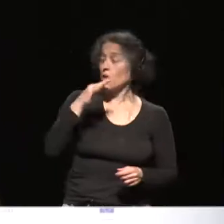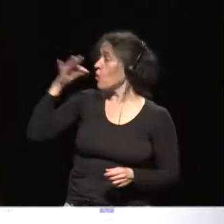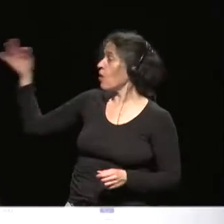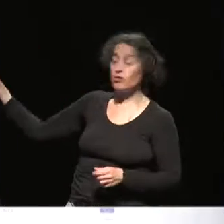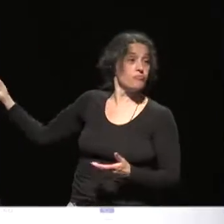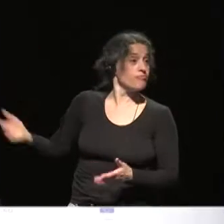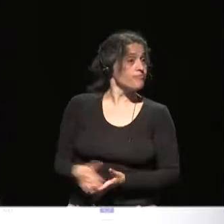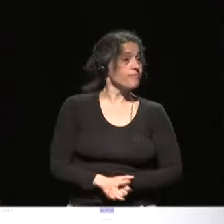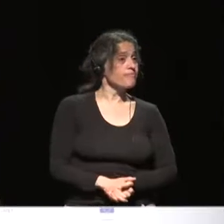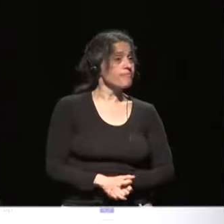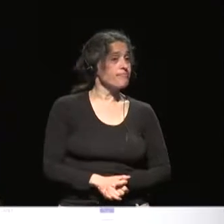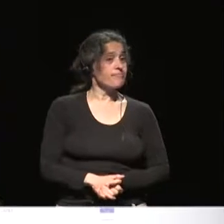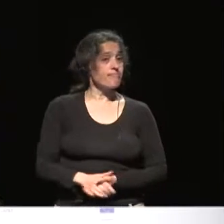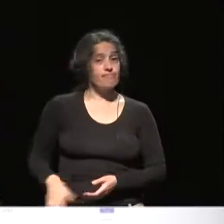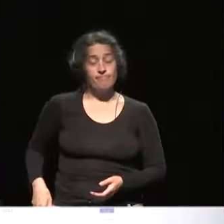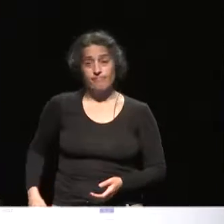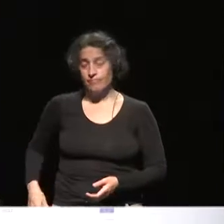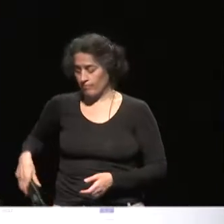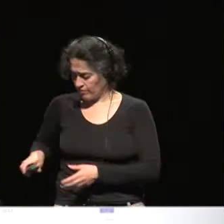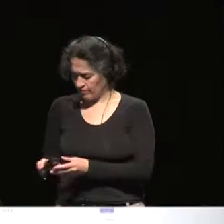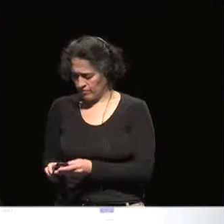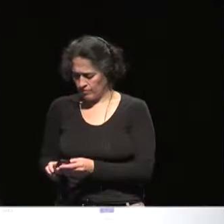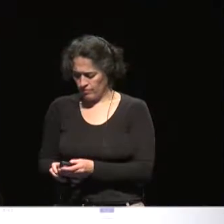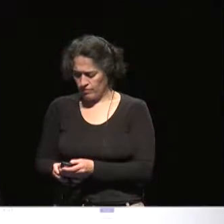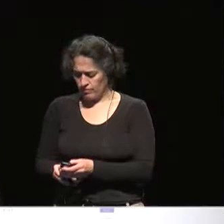who already participated in this debate.